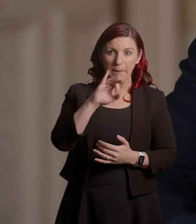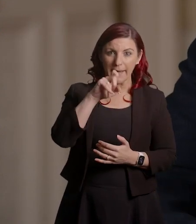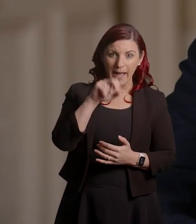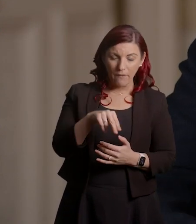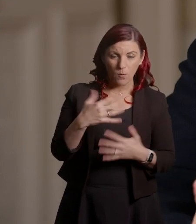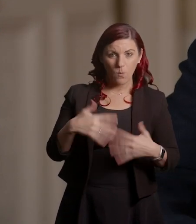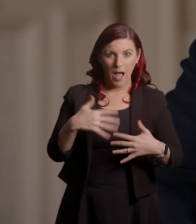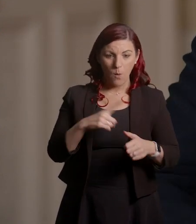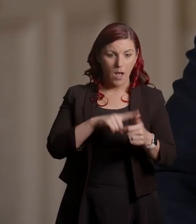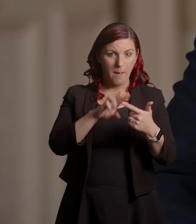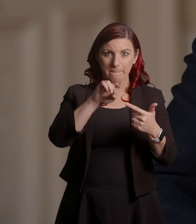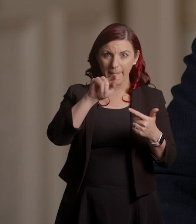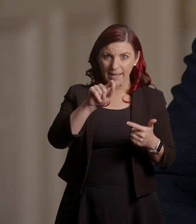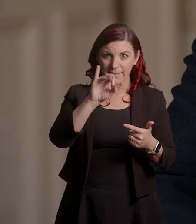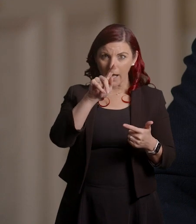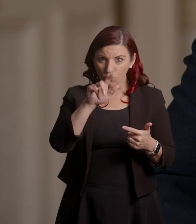Dublin football, Pat Gilroy